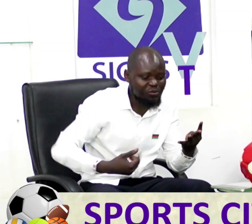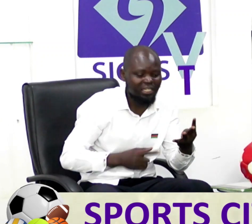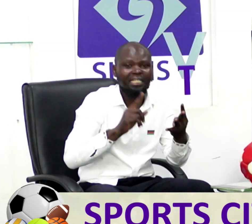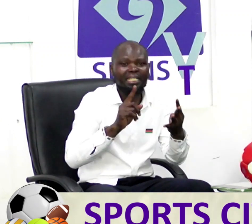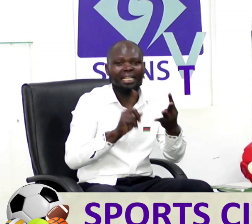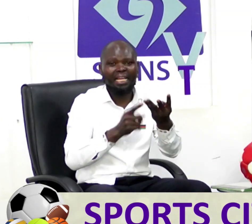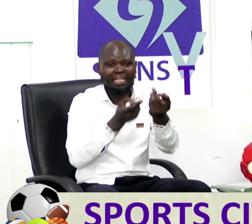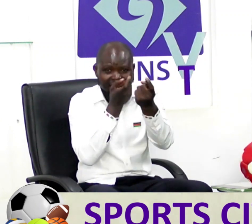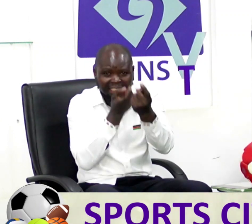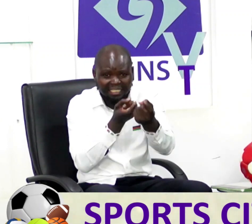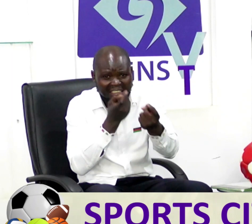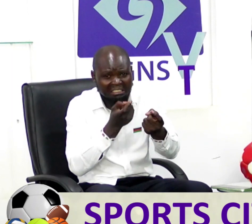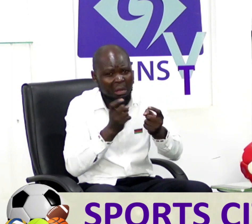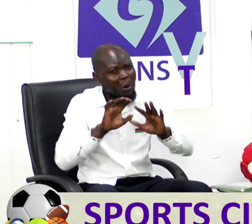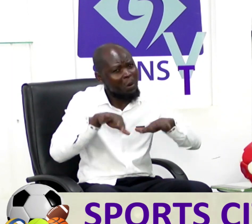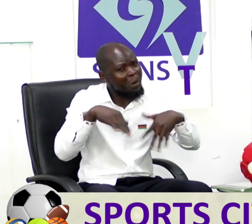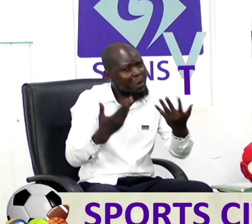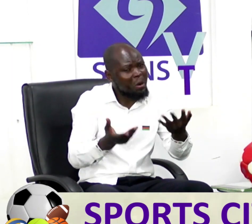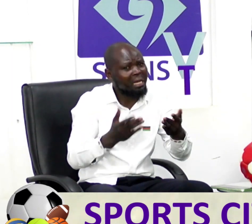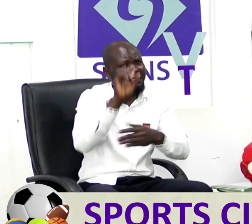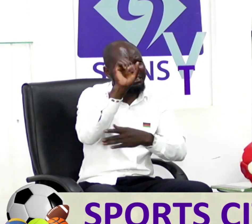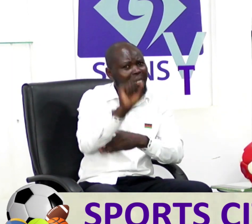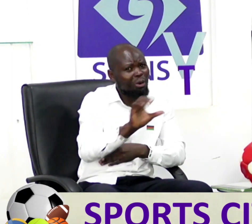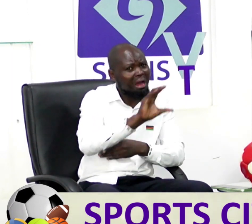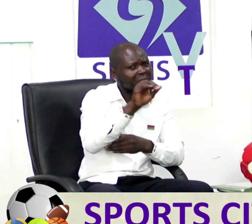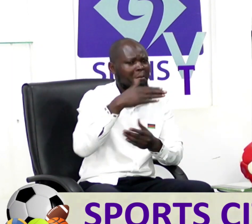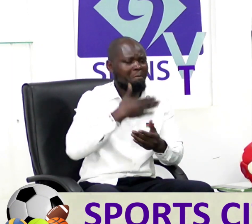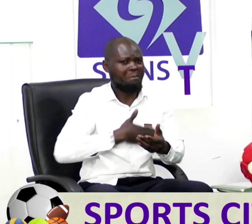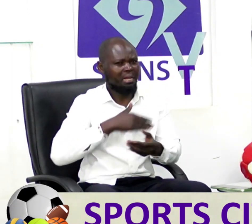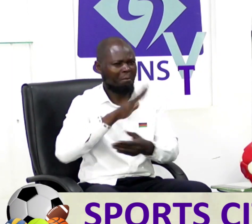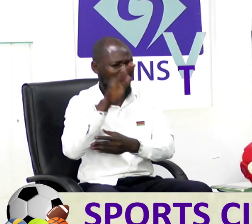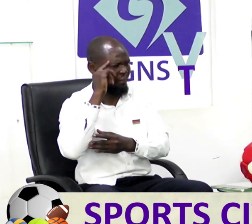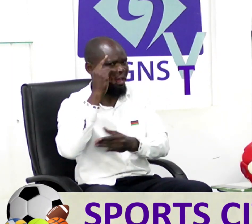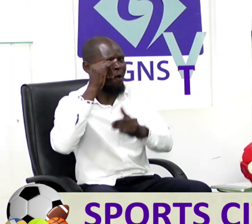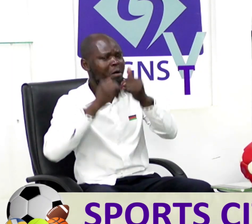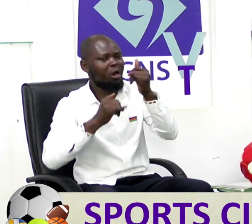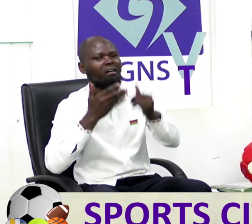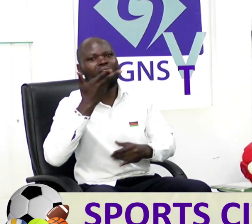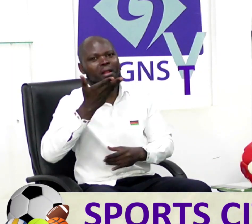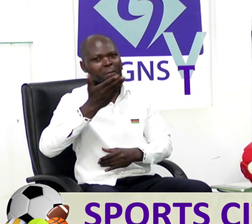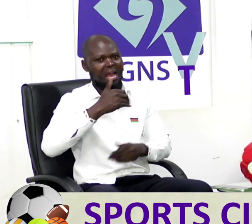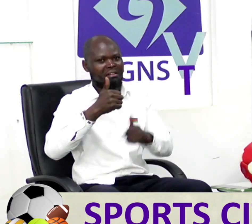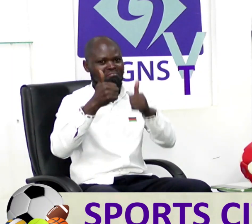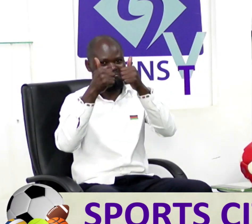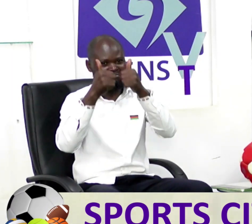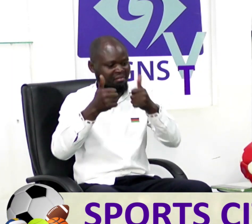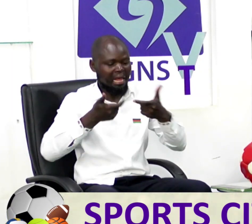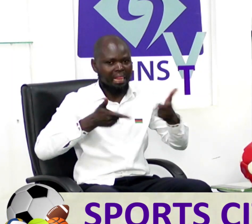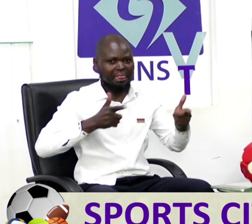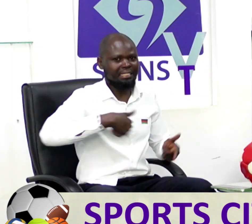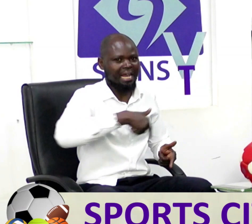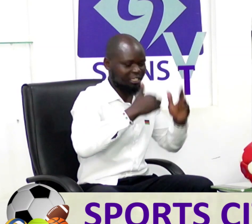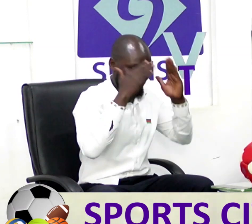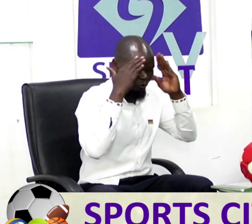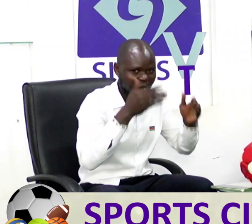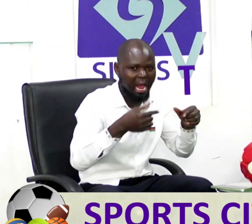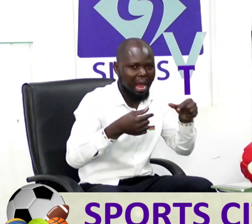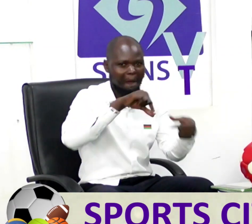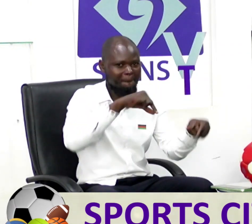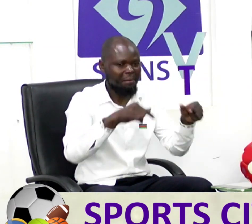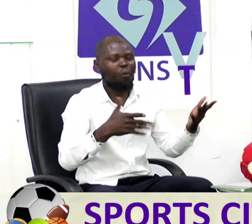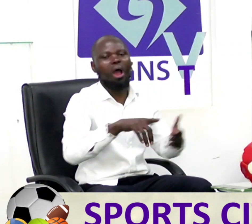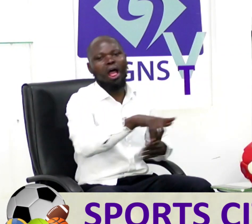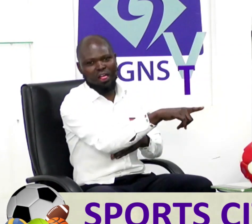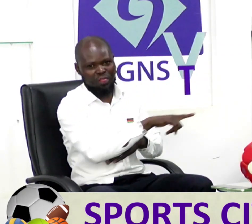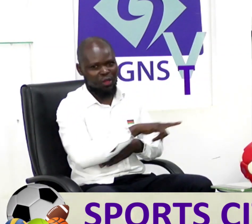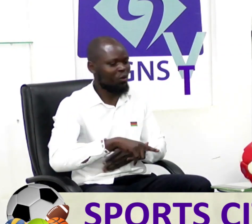Senegal, Cameroon, and Ivory Coast, so, or South Africa. So please send in and give us your feedback about